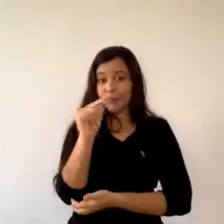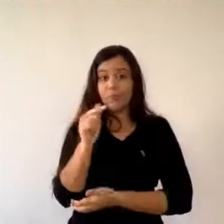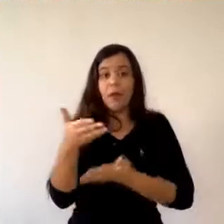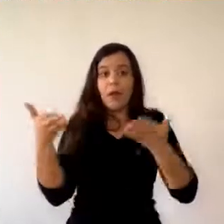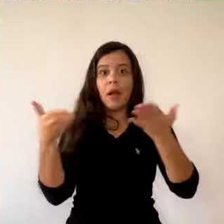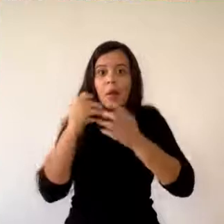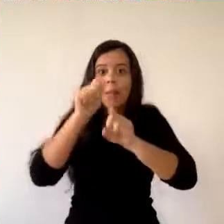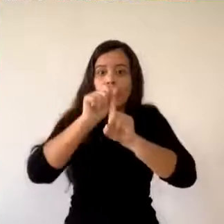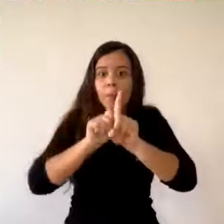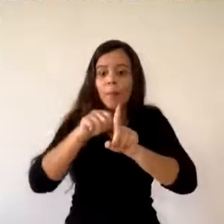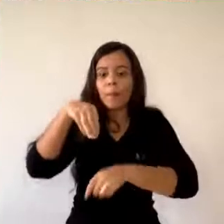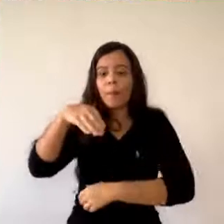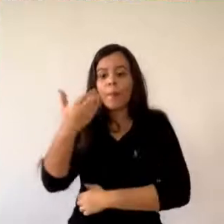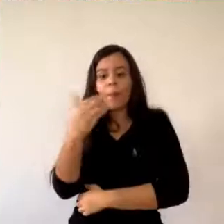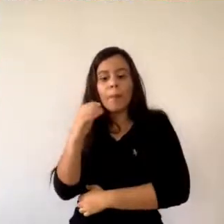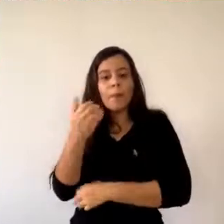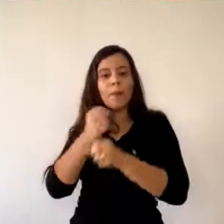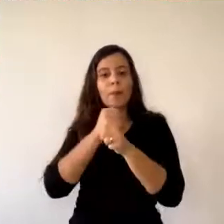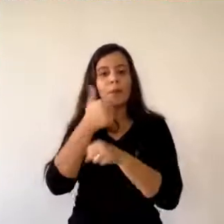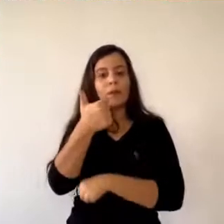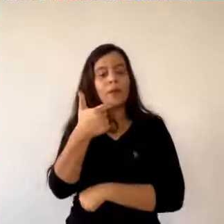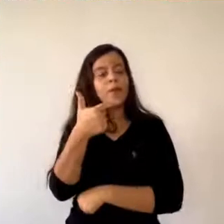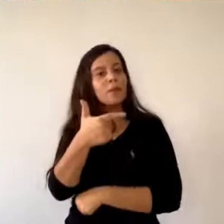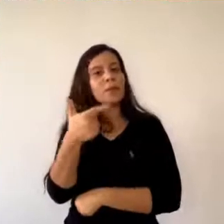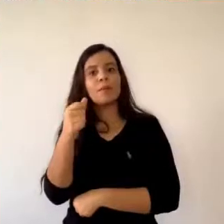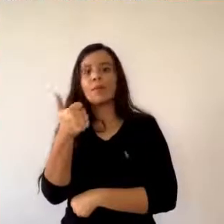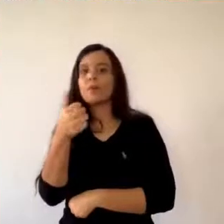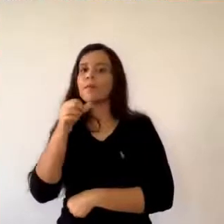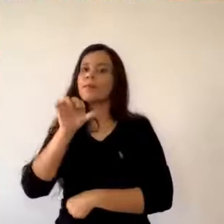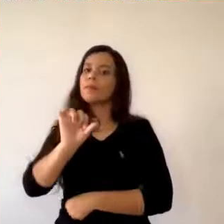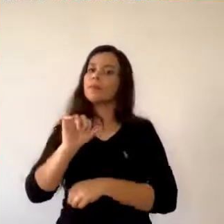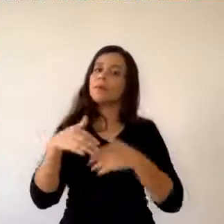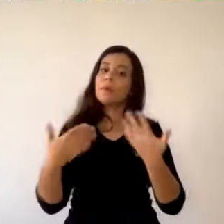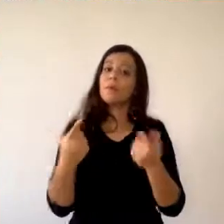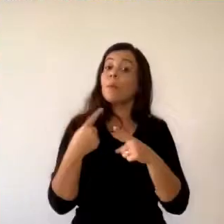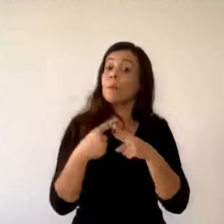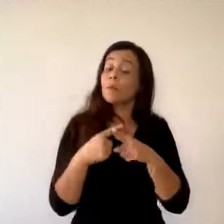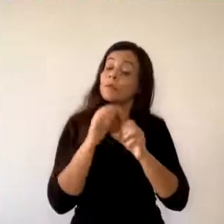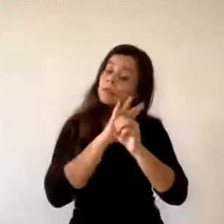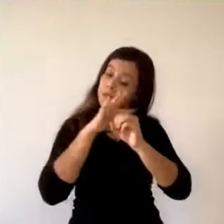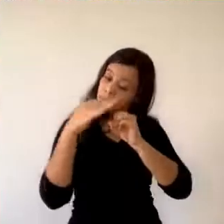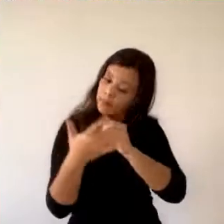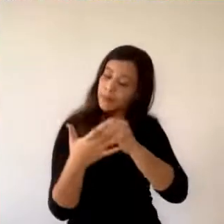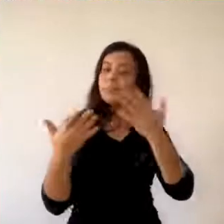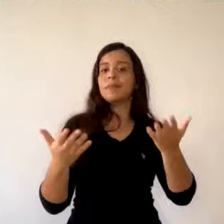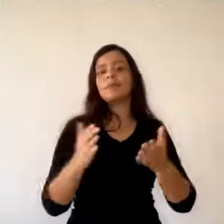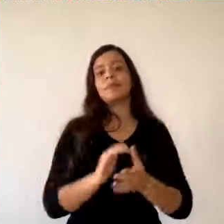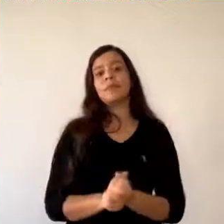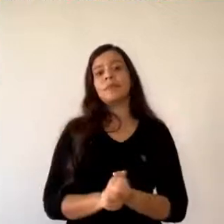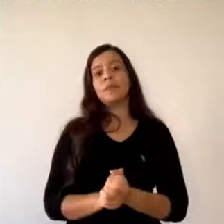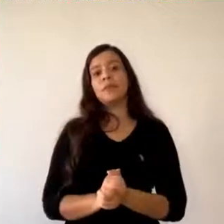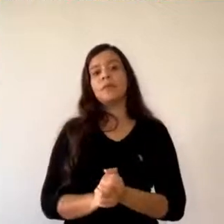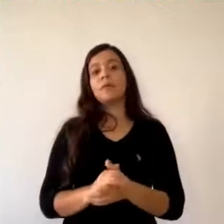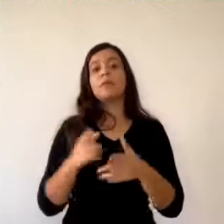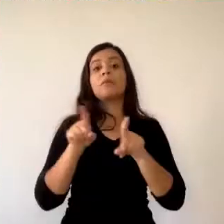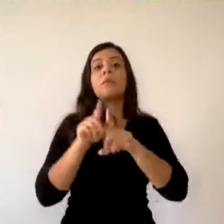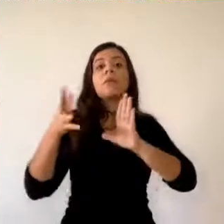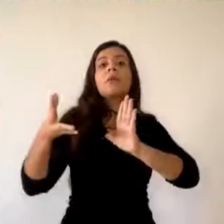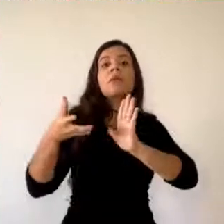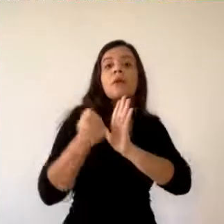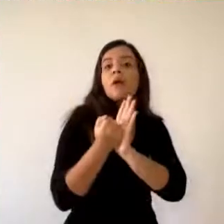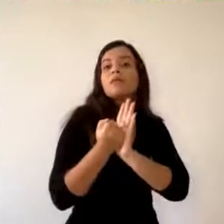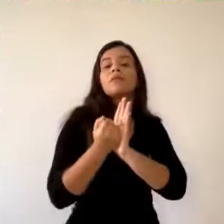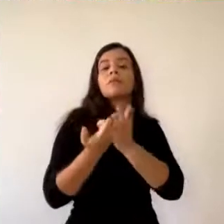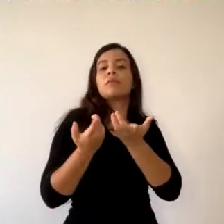March of last year, as a response to this situation of the pandemic, hence data about